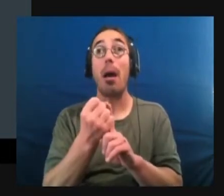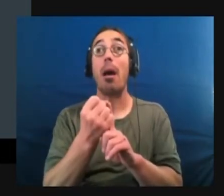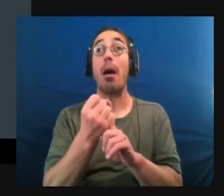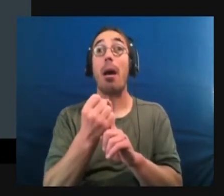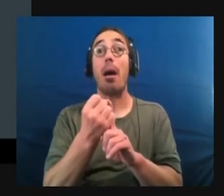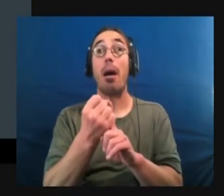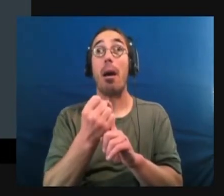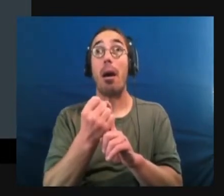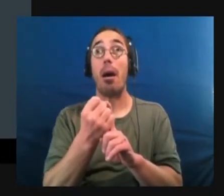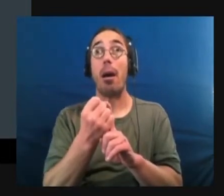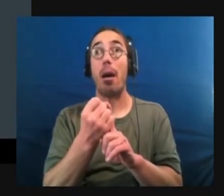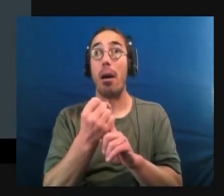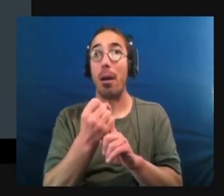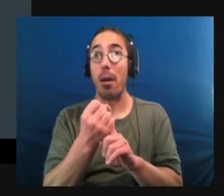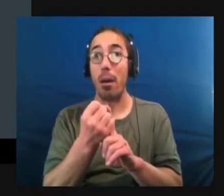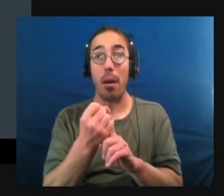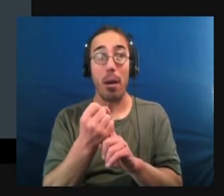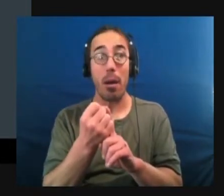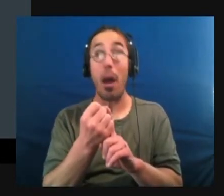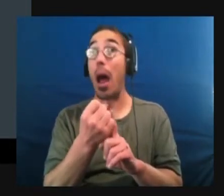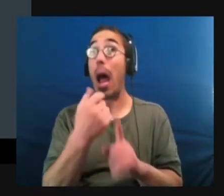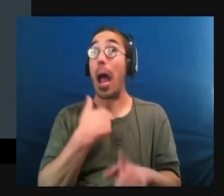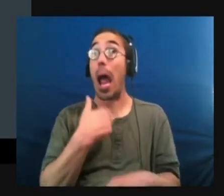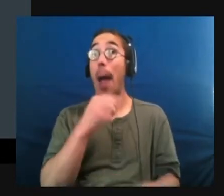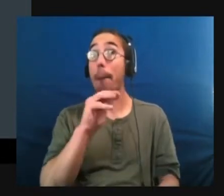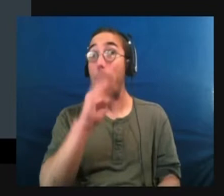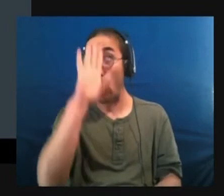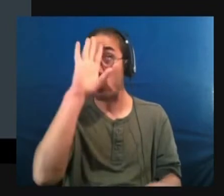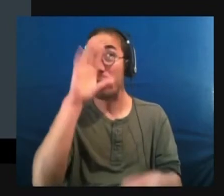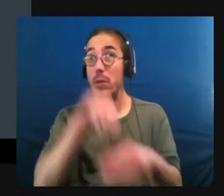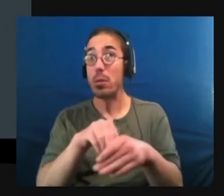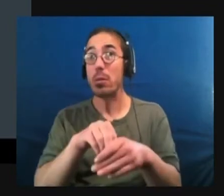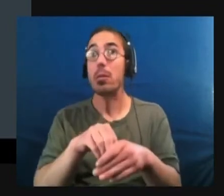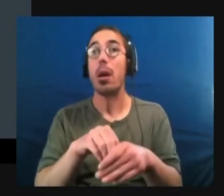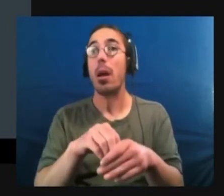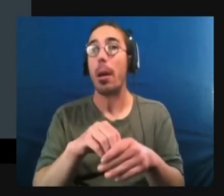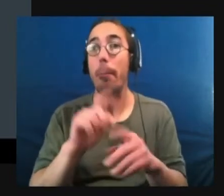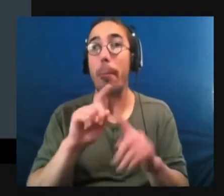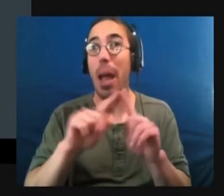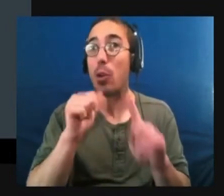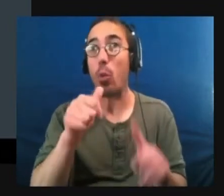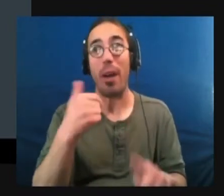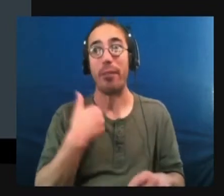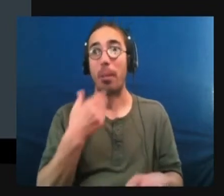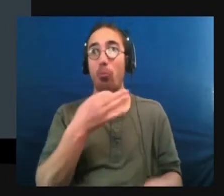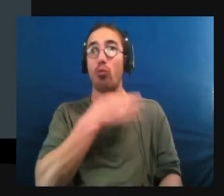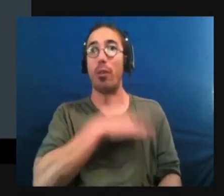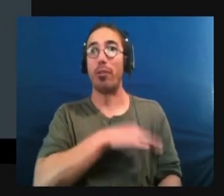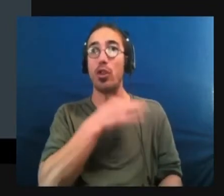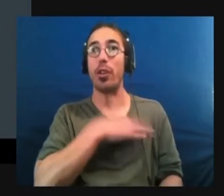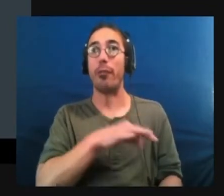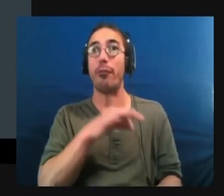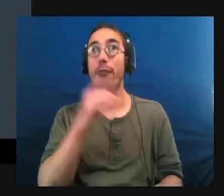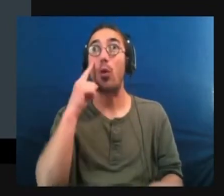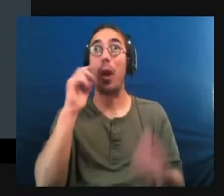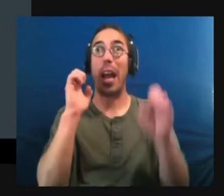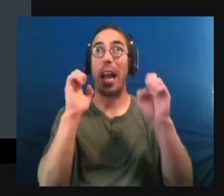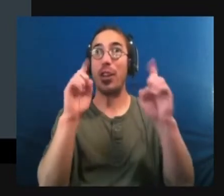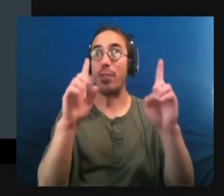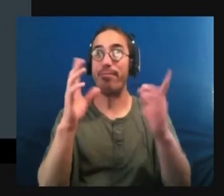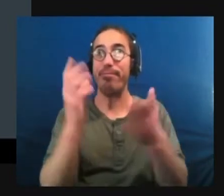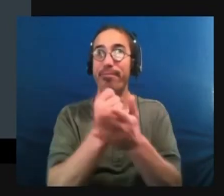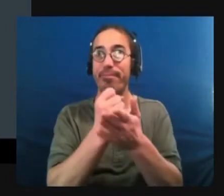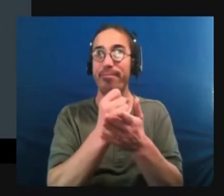deaf. I am autistic. And I did not have the privilege of education that